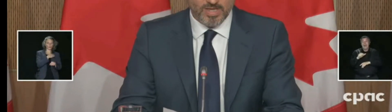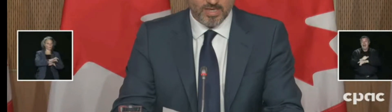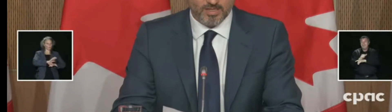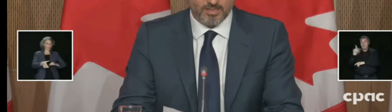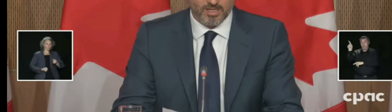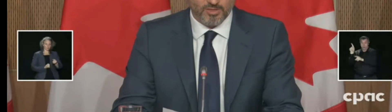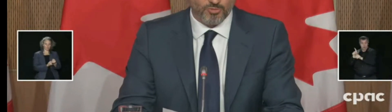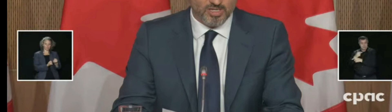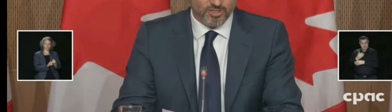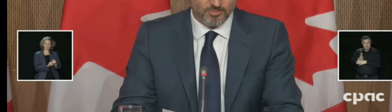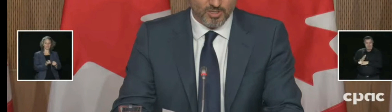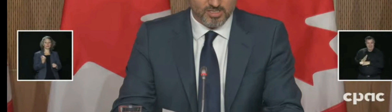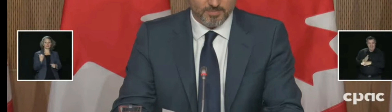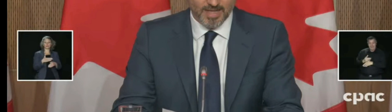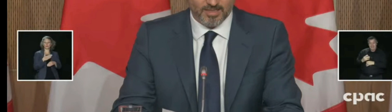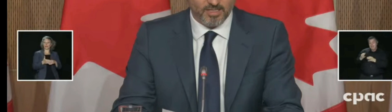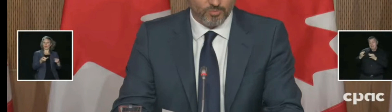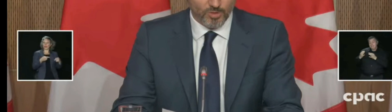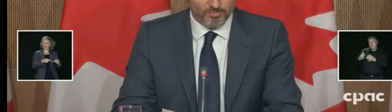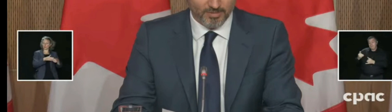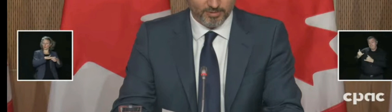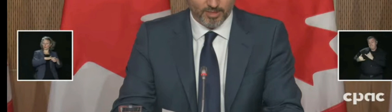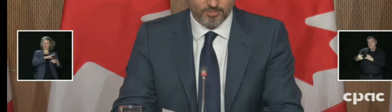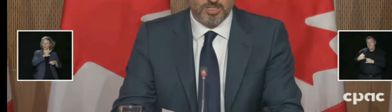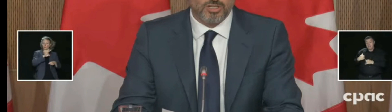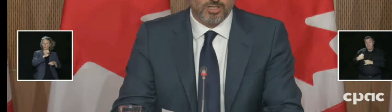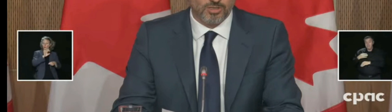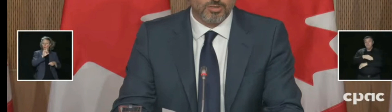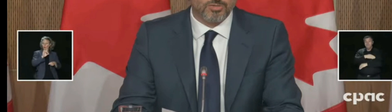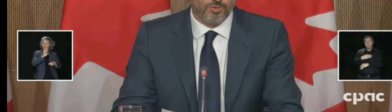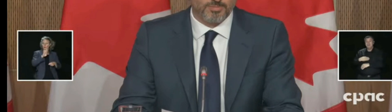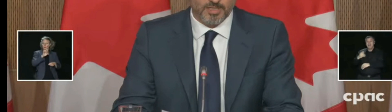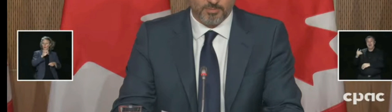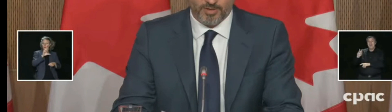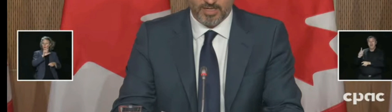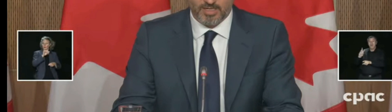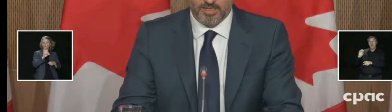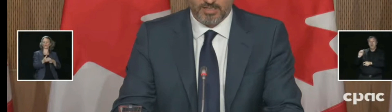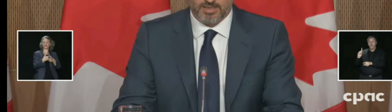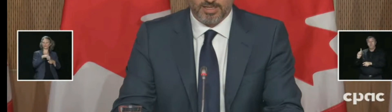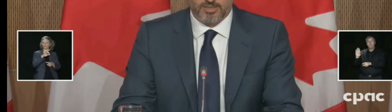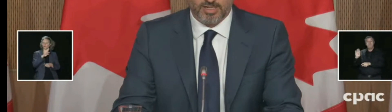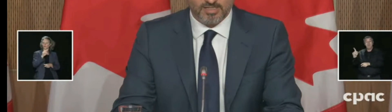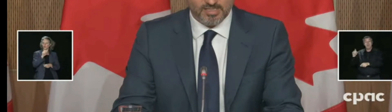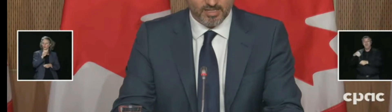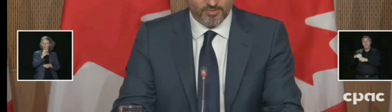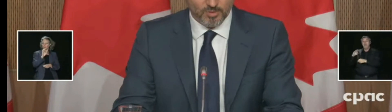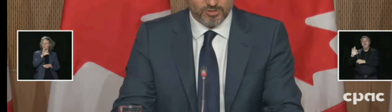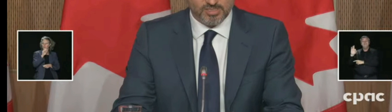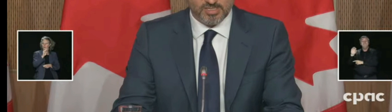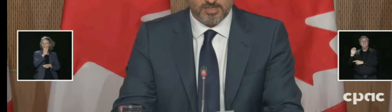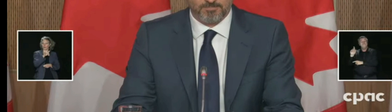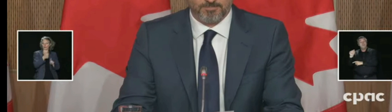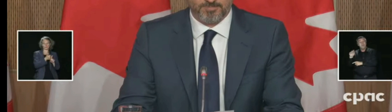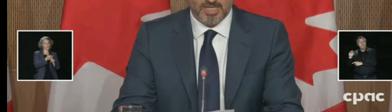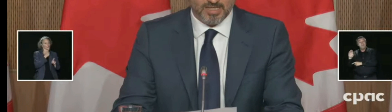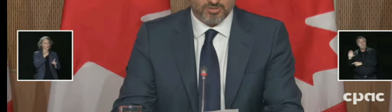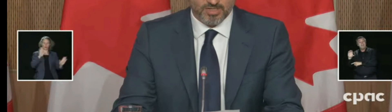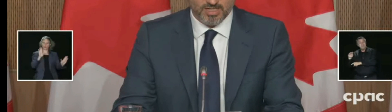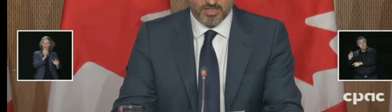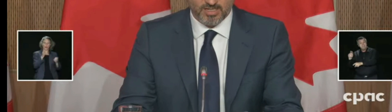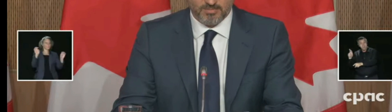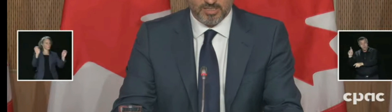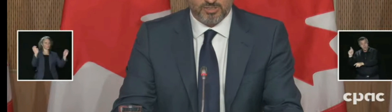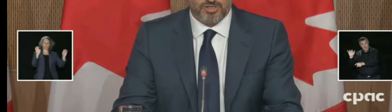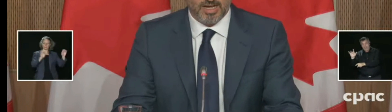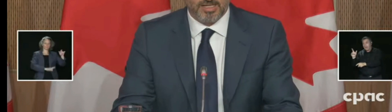Over the weekend, the regional municipality of Wood Buffalo, which includes Fort McMurray, declared a state of emergency.